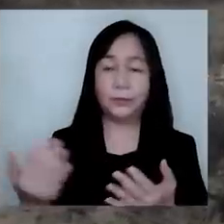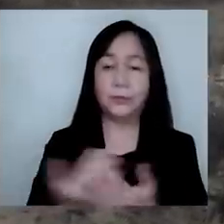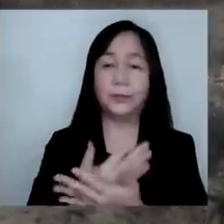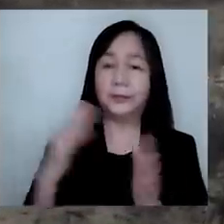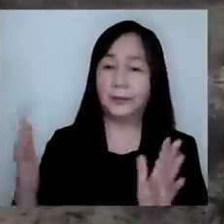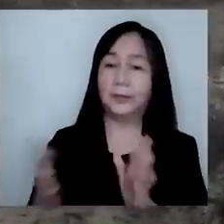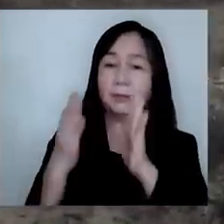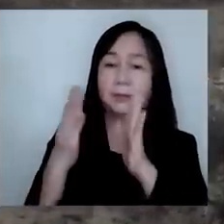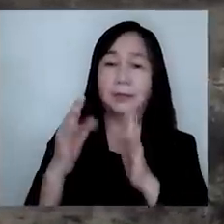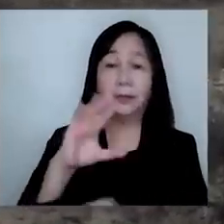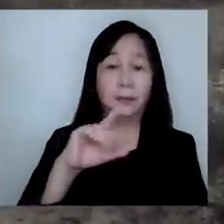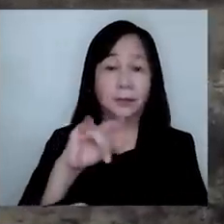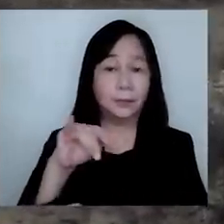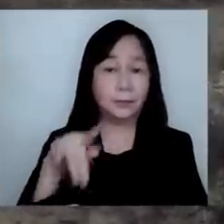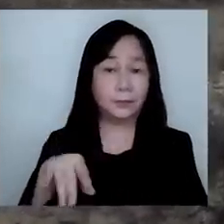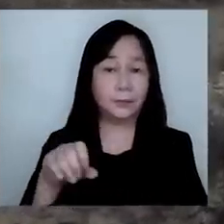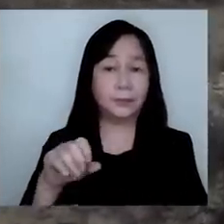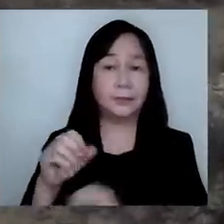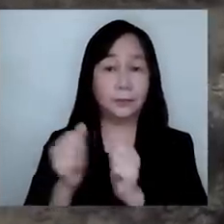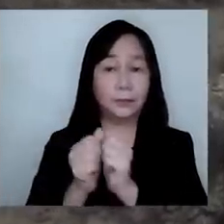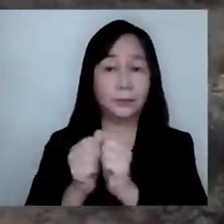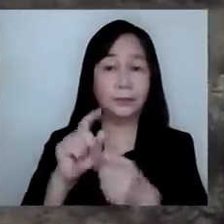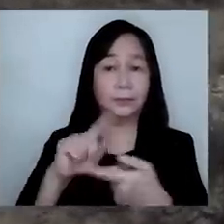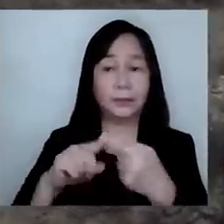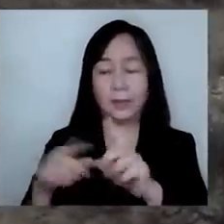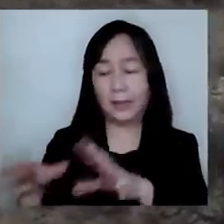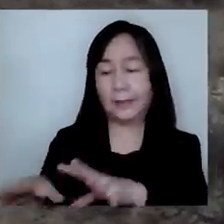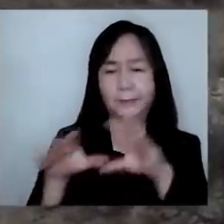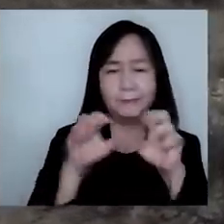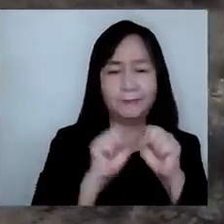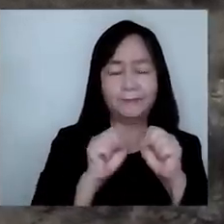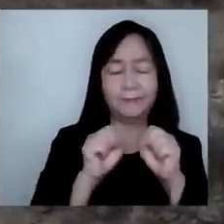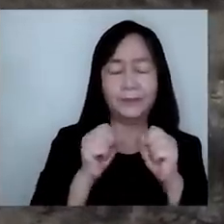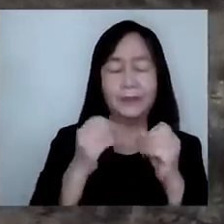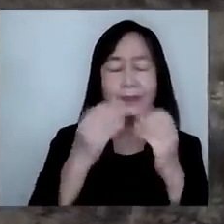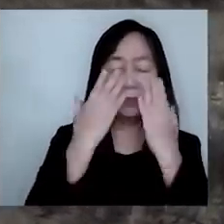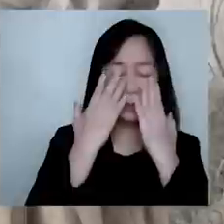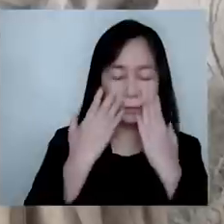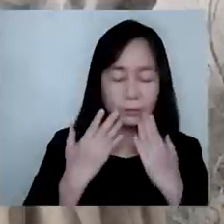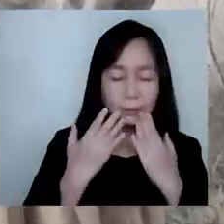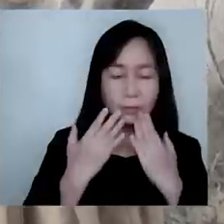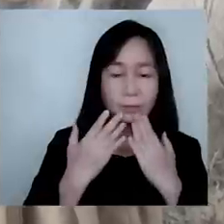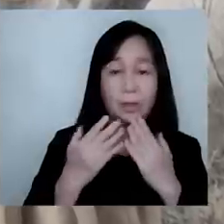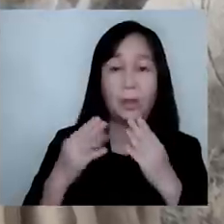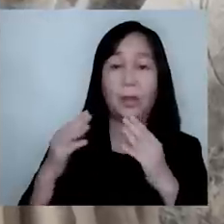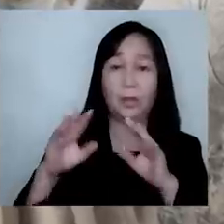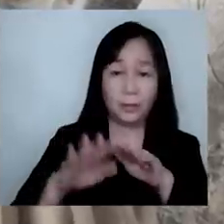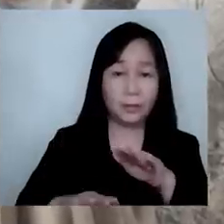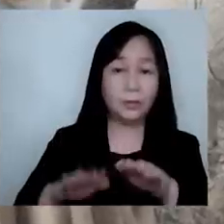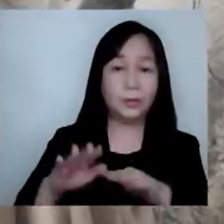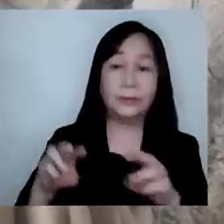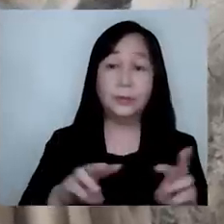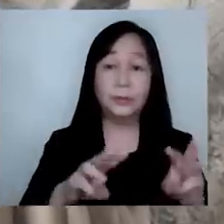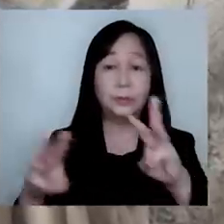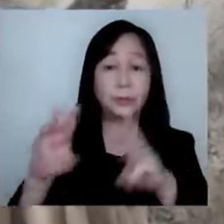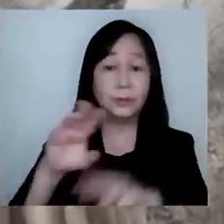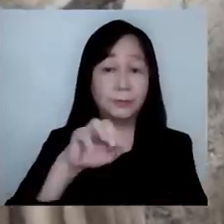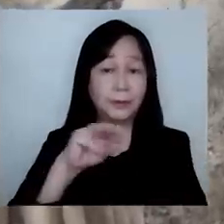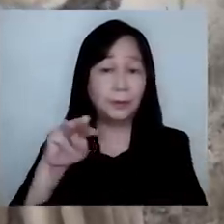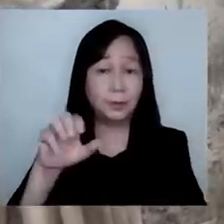His companion left Jerusalem downcast on their way to Emmaus Jesus still